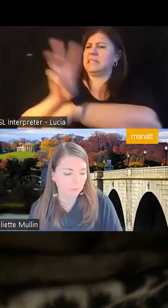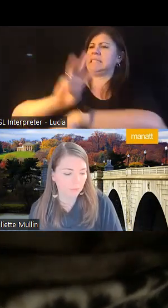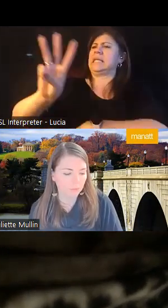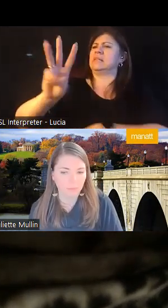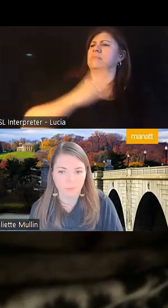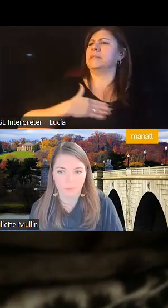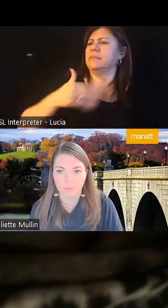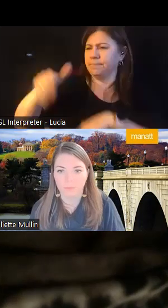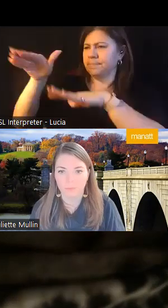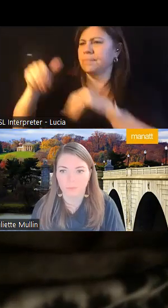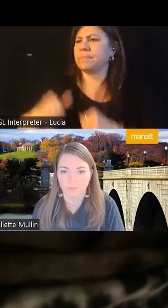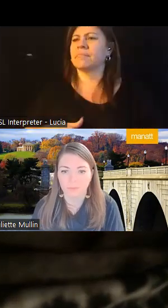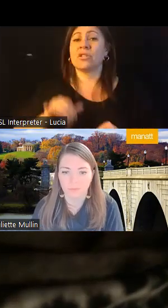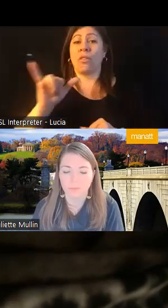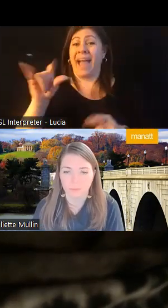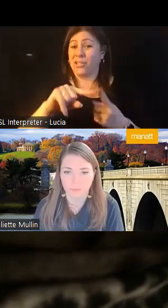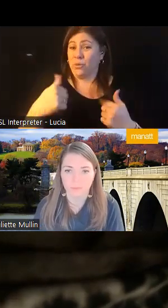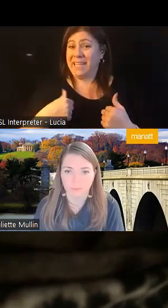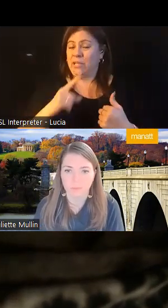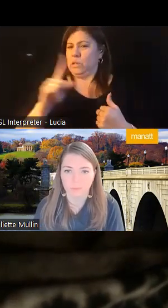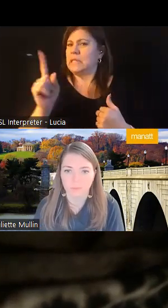So that to me is an emergency in itself.